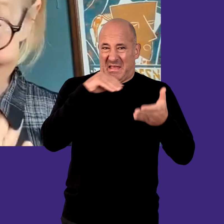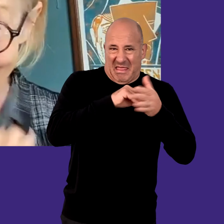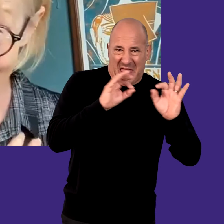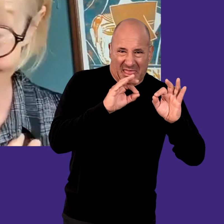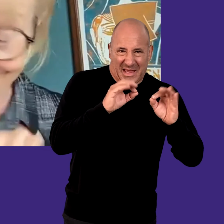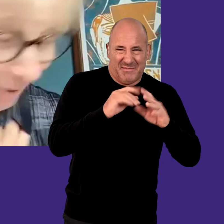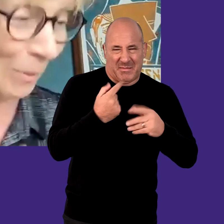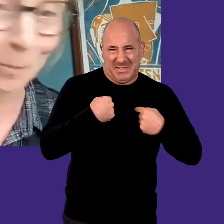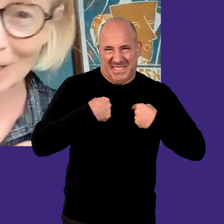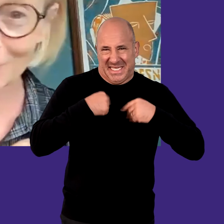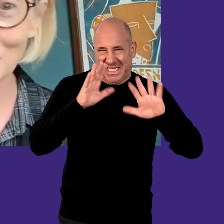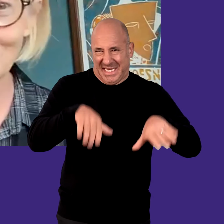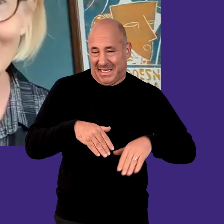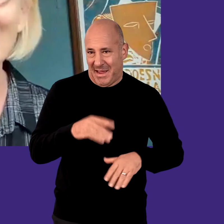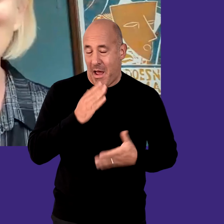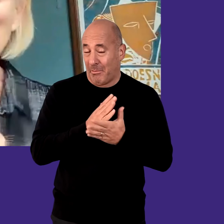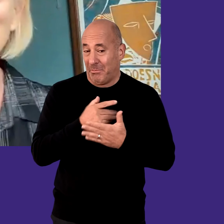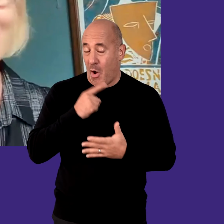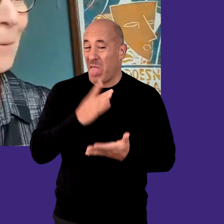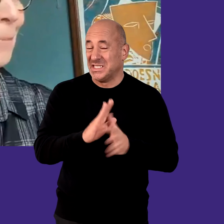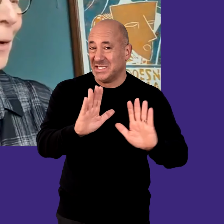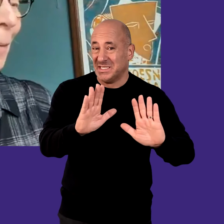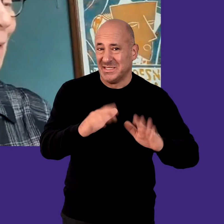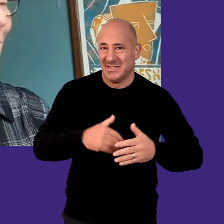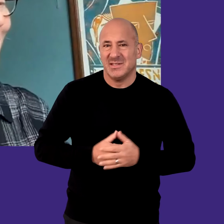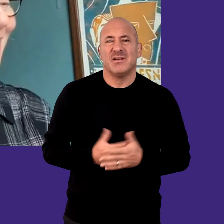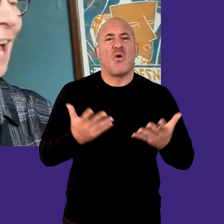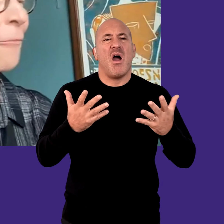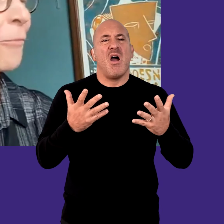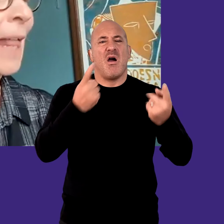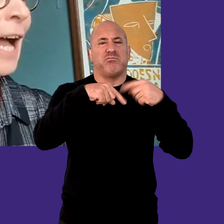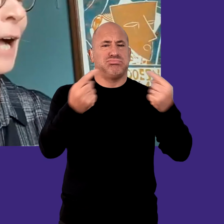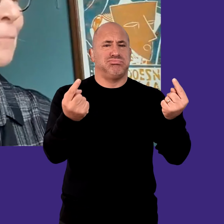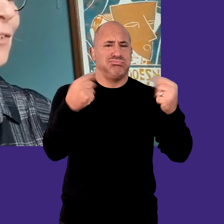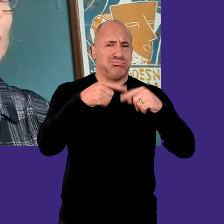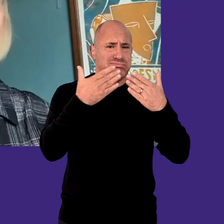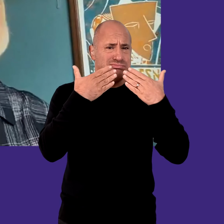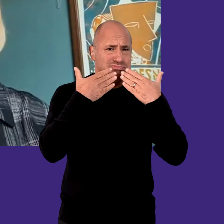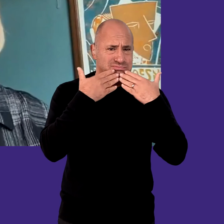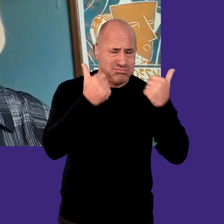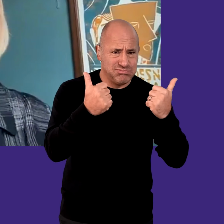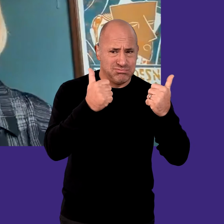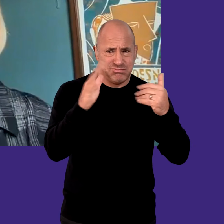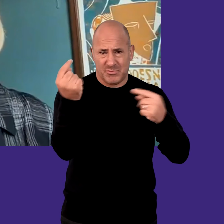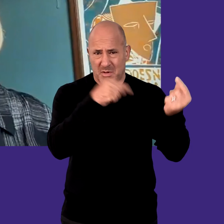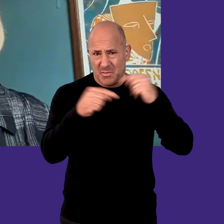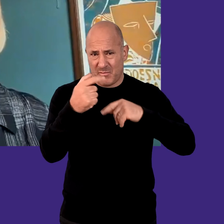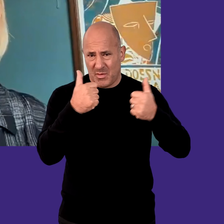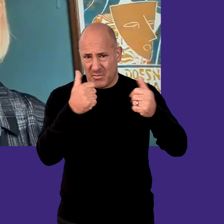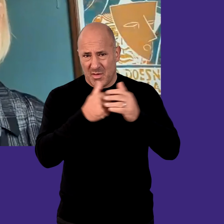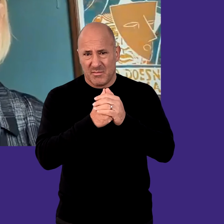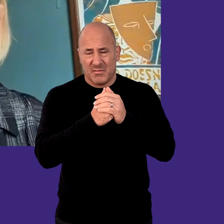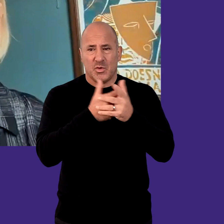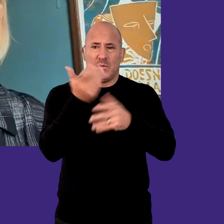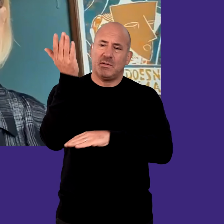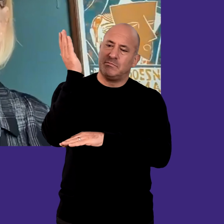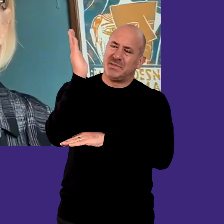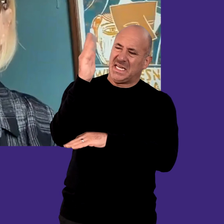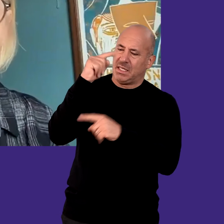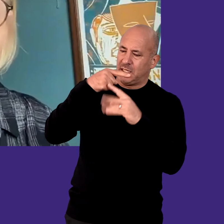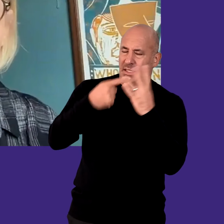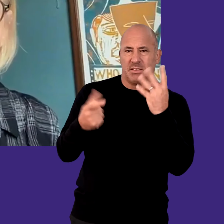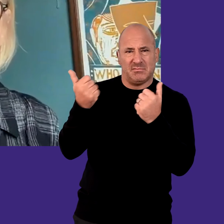I didn't get into the Jamboard, but that's probably just me, so I'm being honest there. So just wanted to say thank you so much